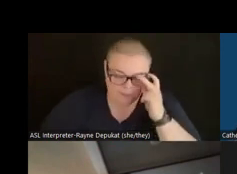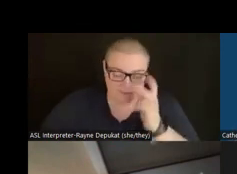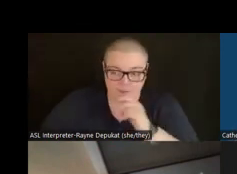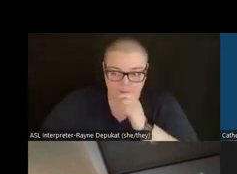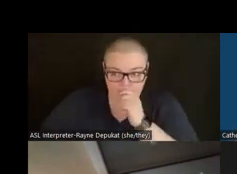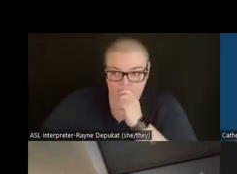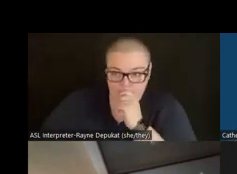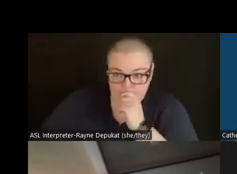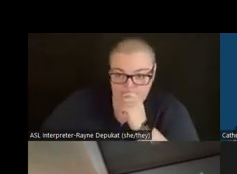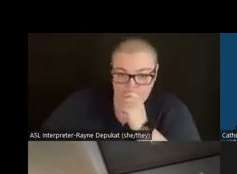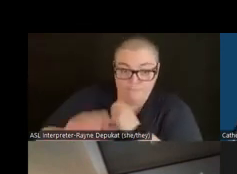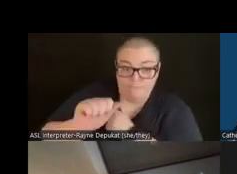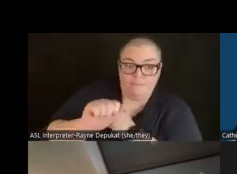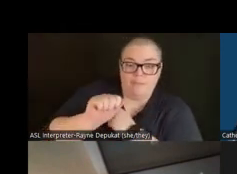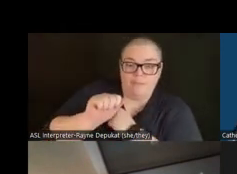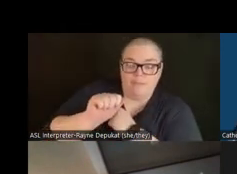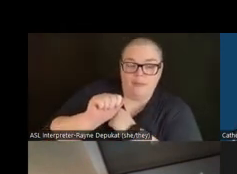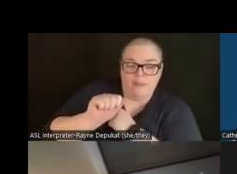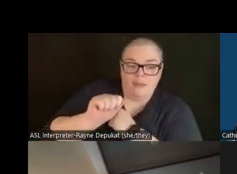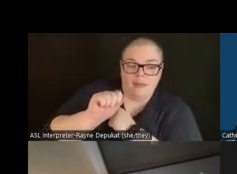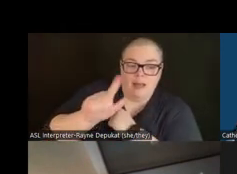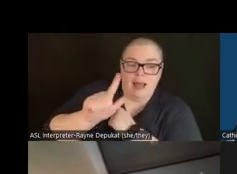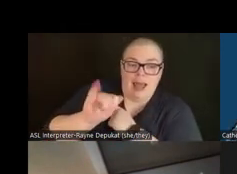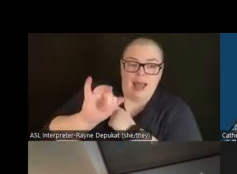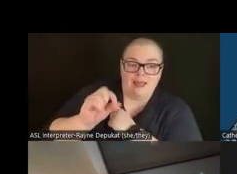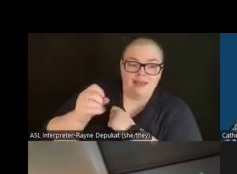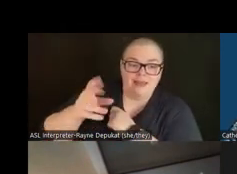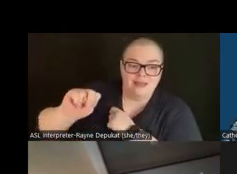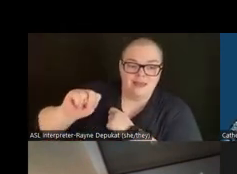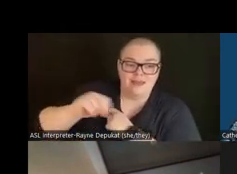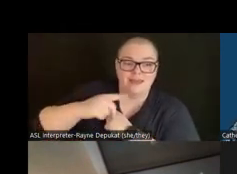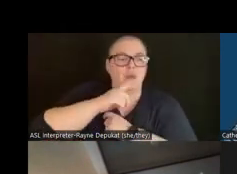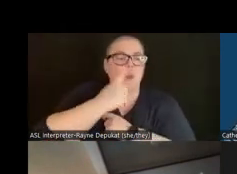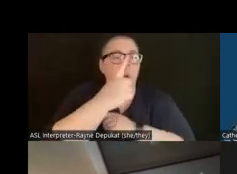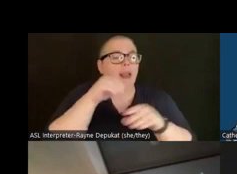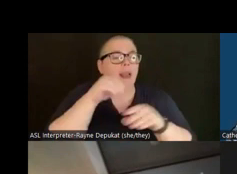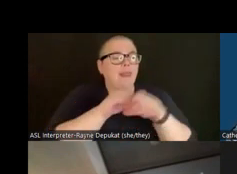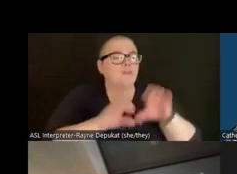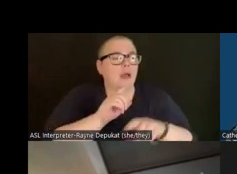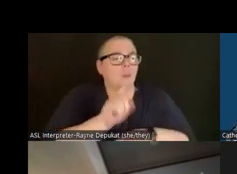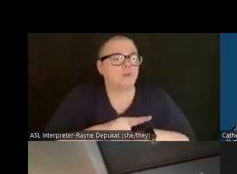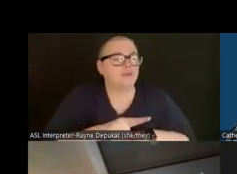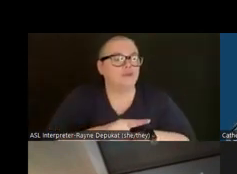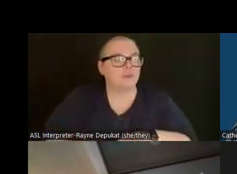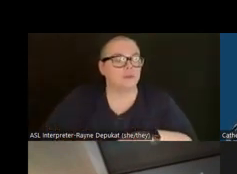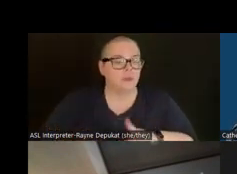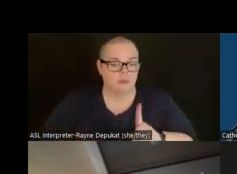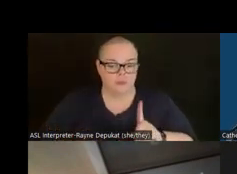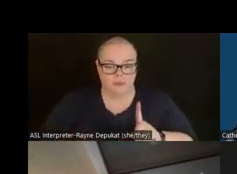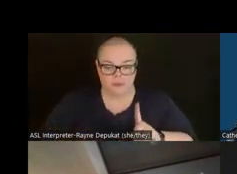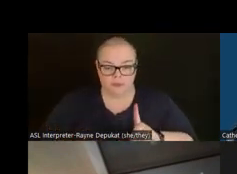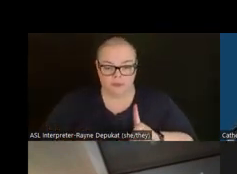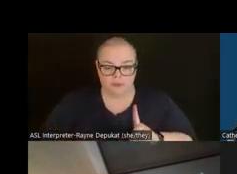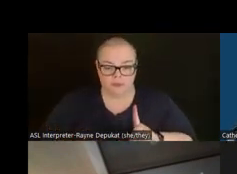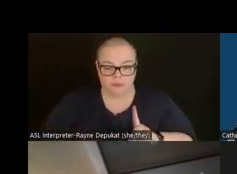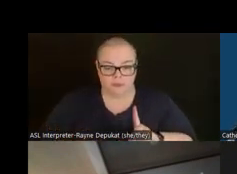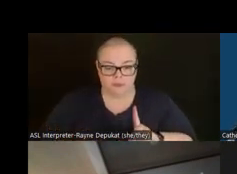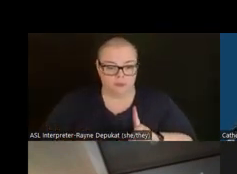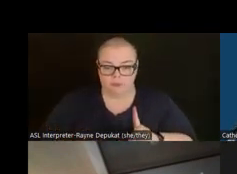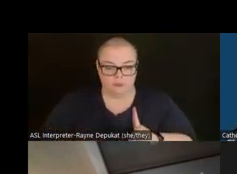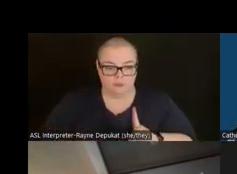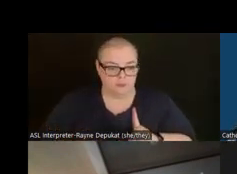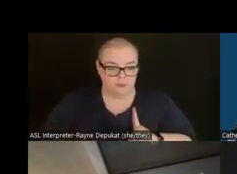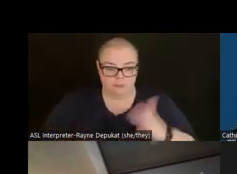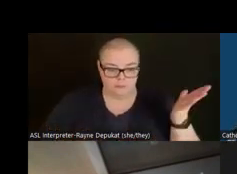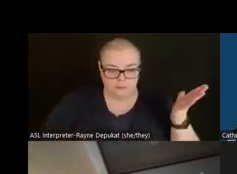Cathy, we have one in the chat. Okay. Okay. I believe it's based on the date the parent takes it.